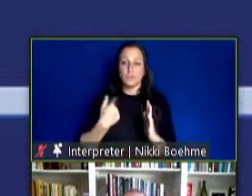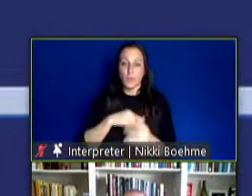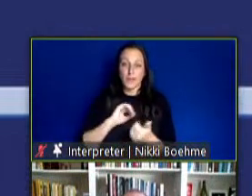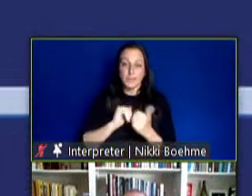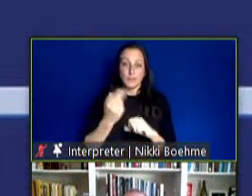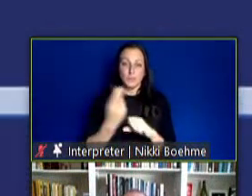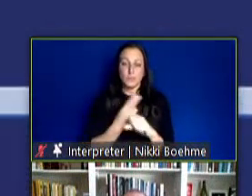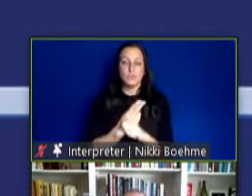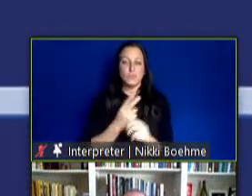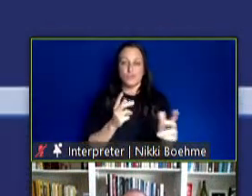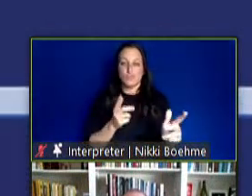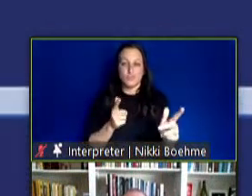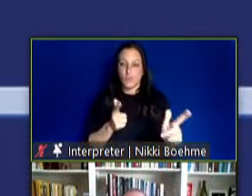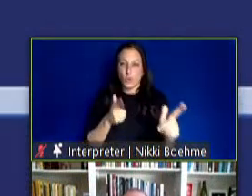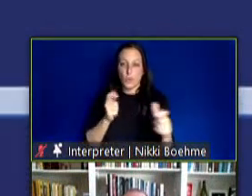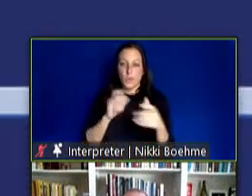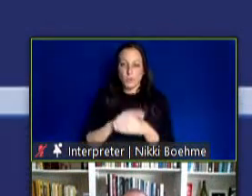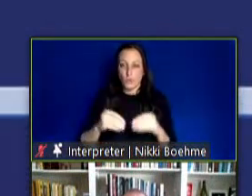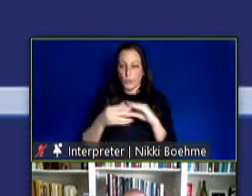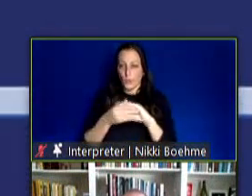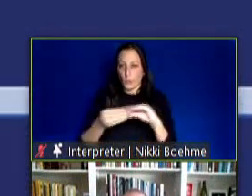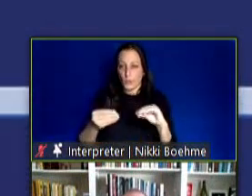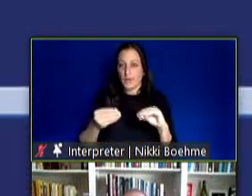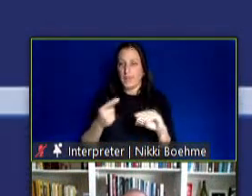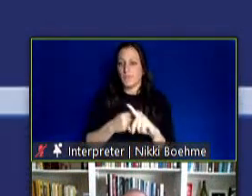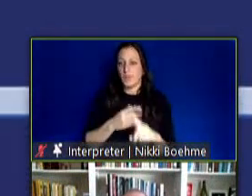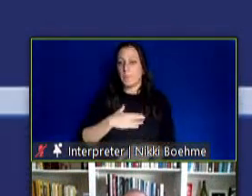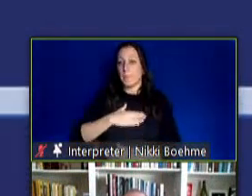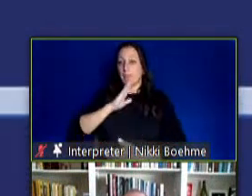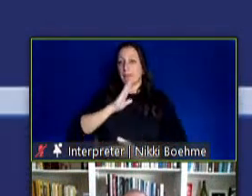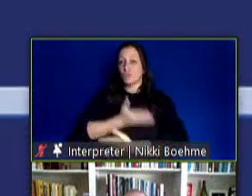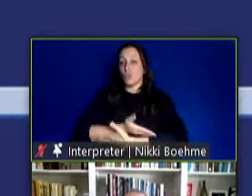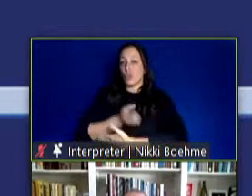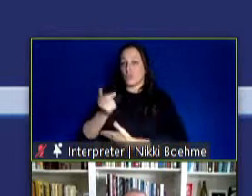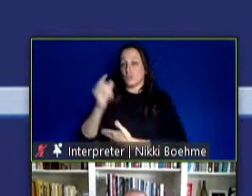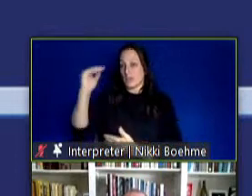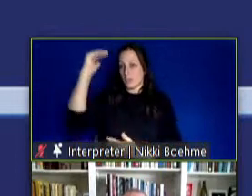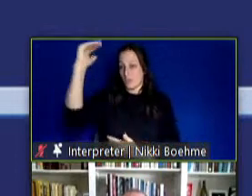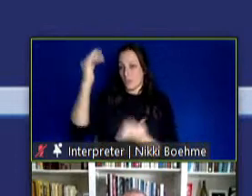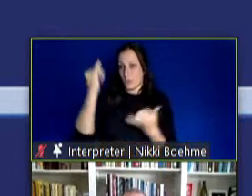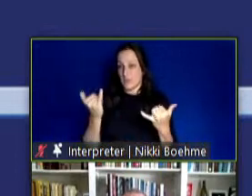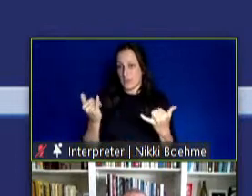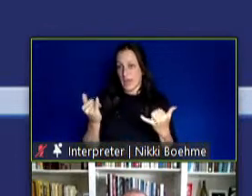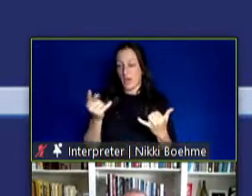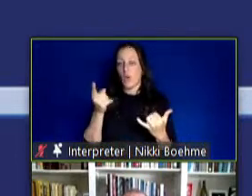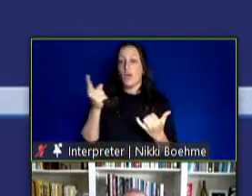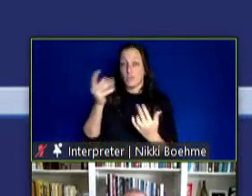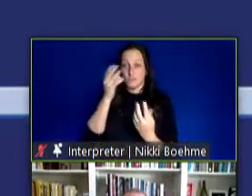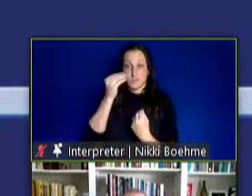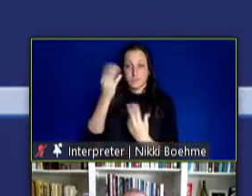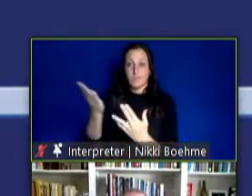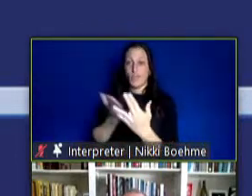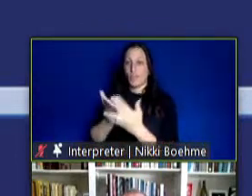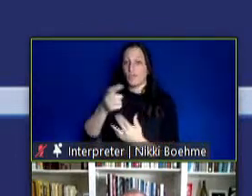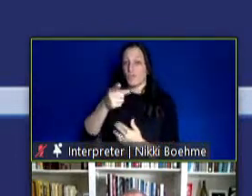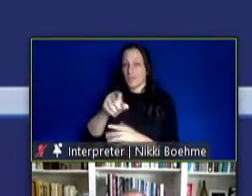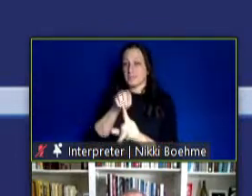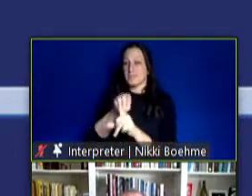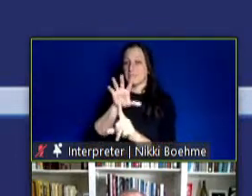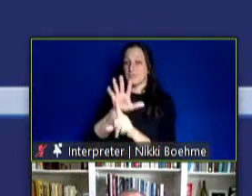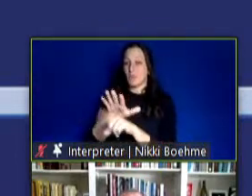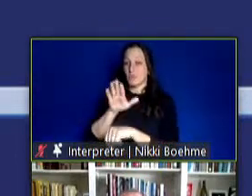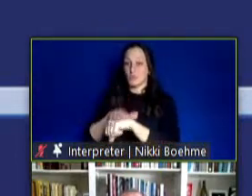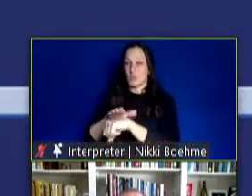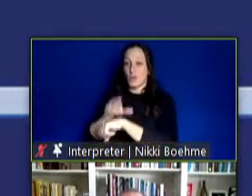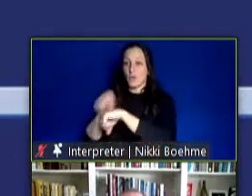quick story that my adult daughter was notified through exposure notification. I think